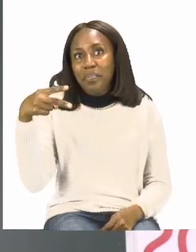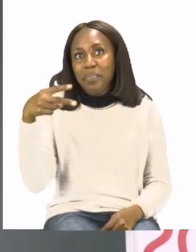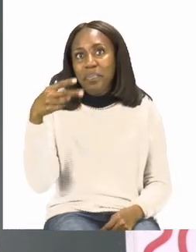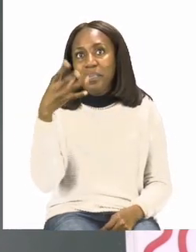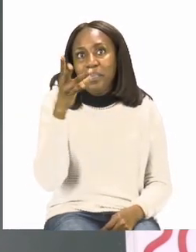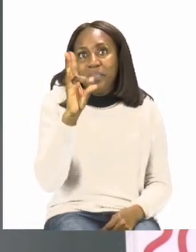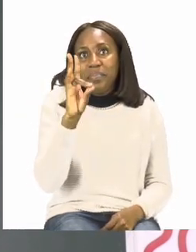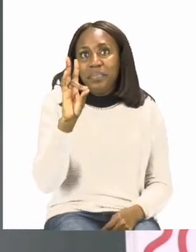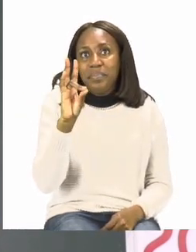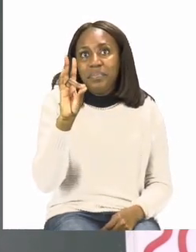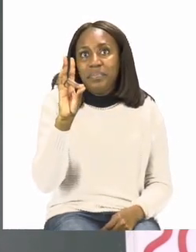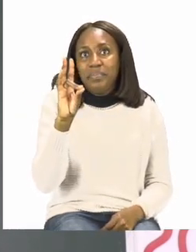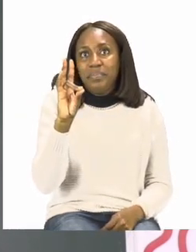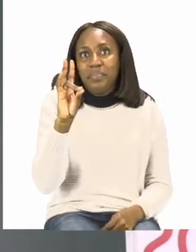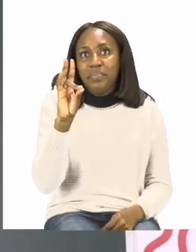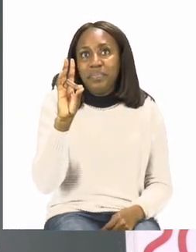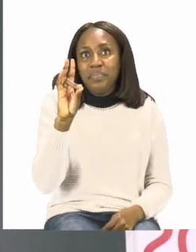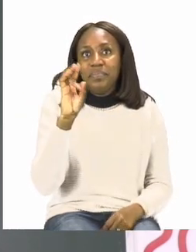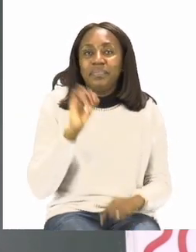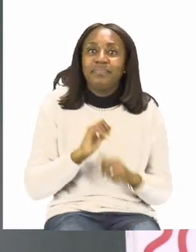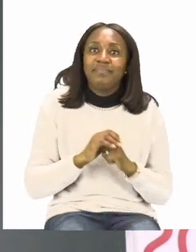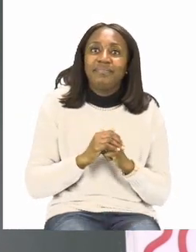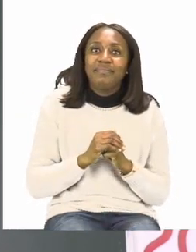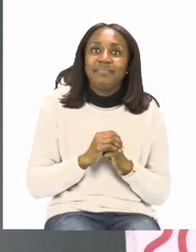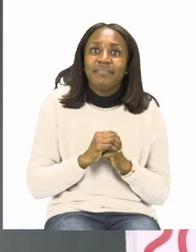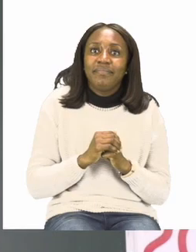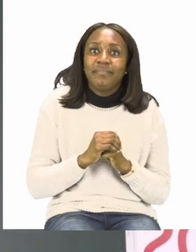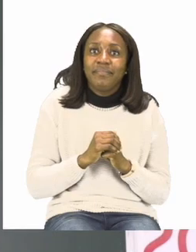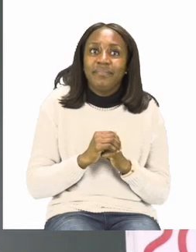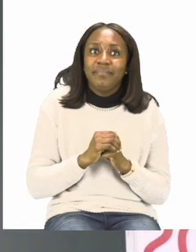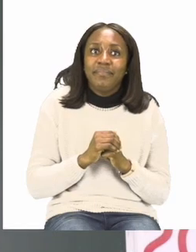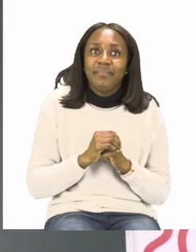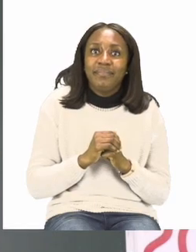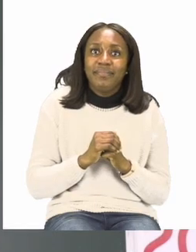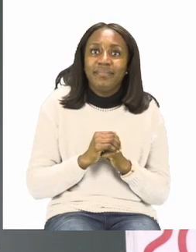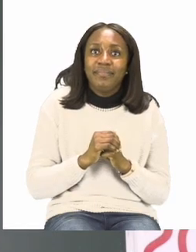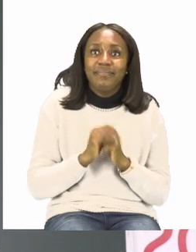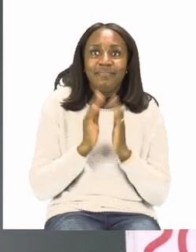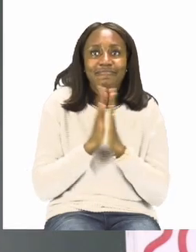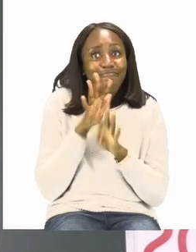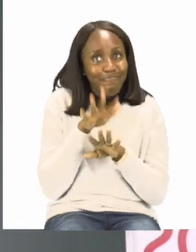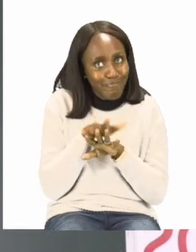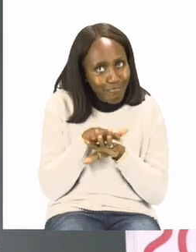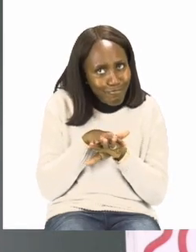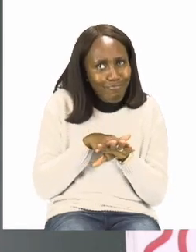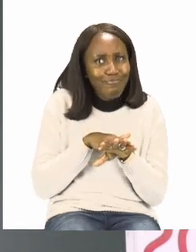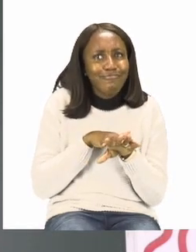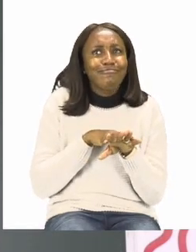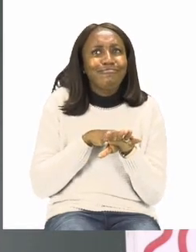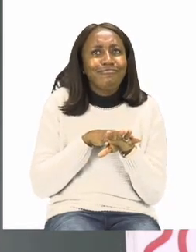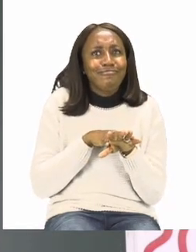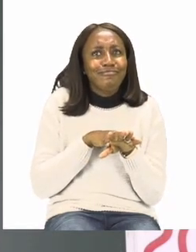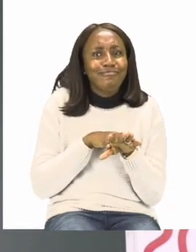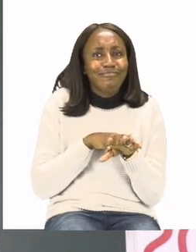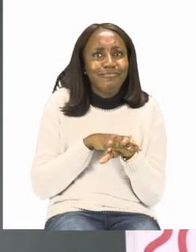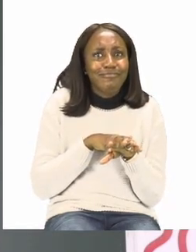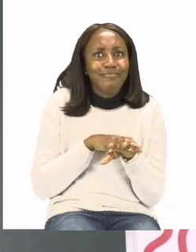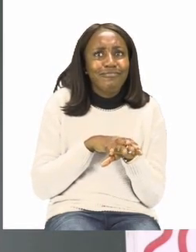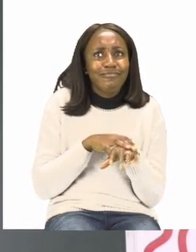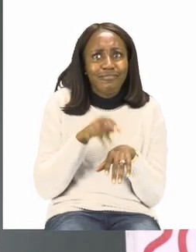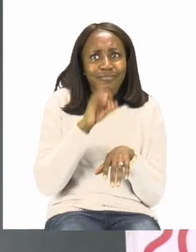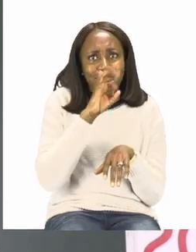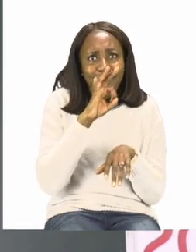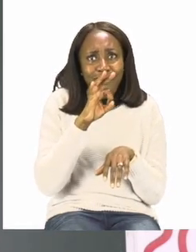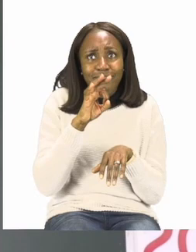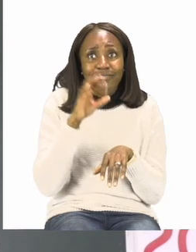us 7. So take your time, boys and girls. Remember, if the first box is missing, all